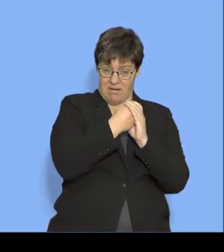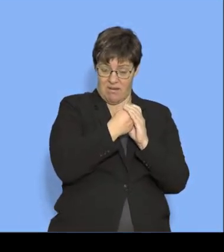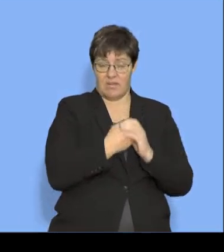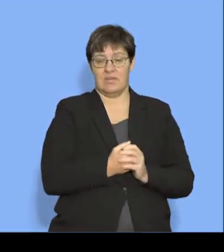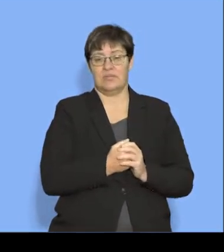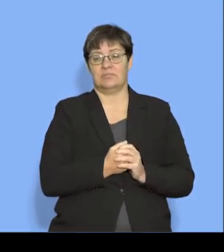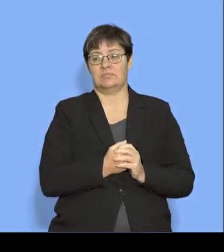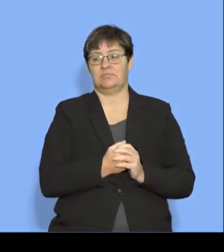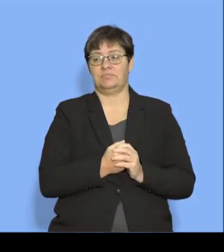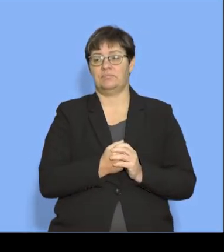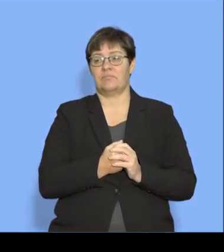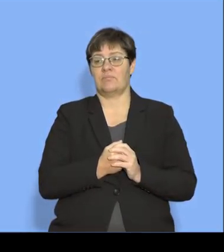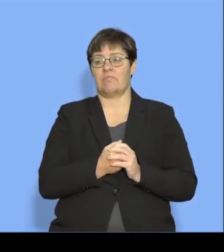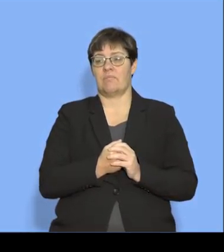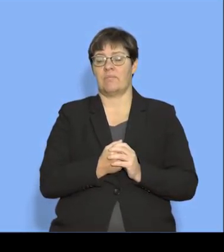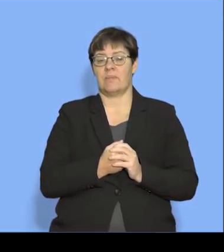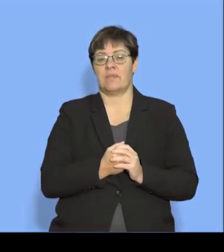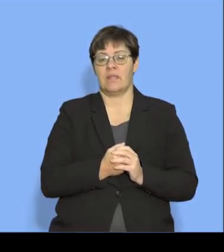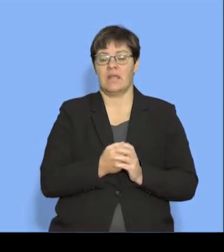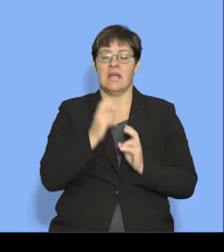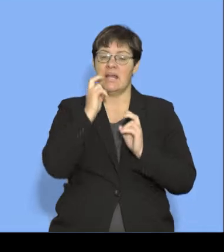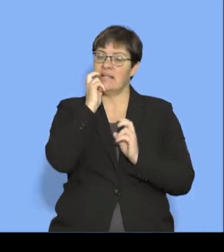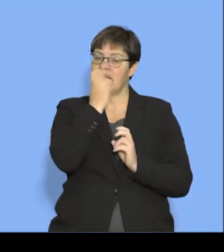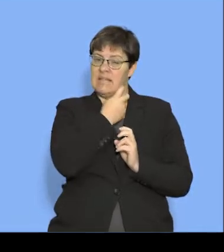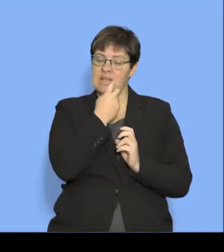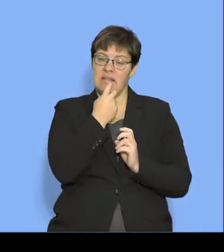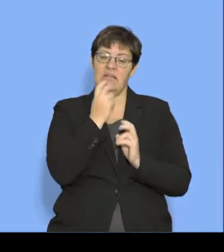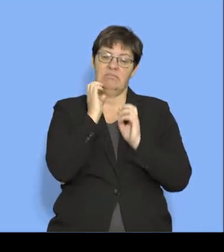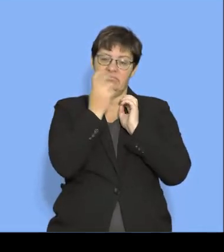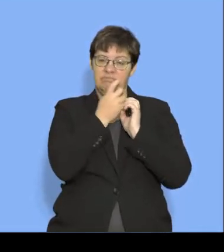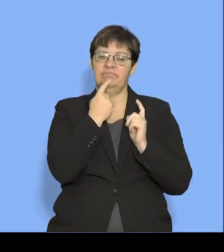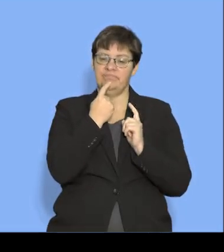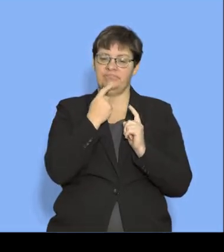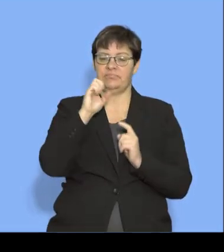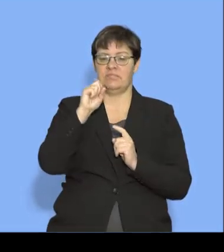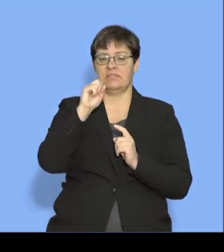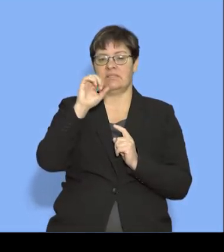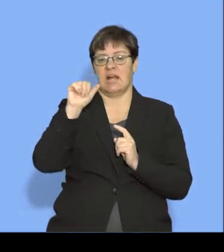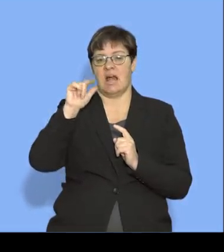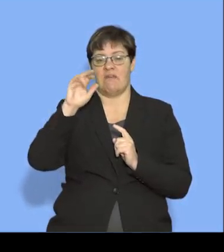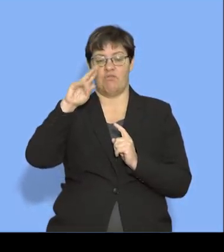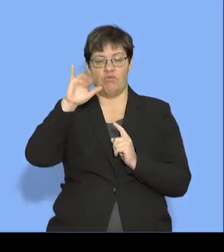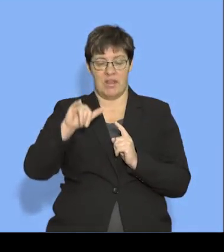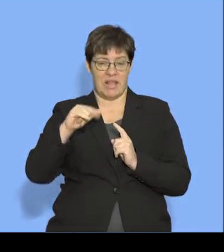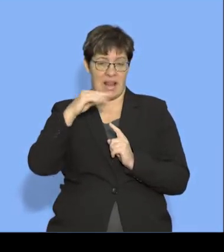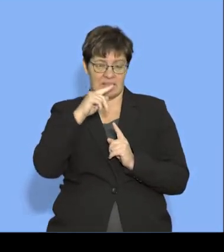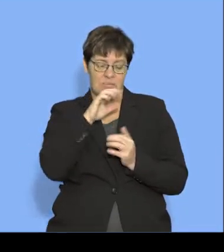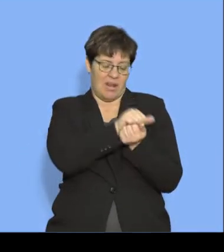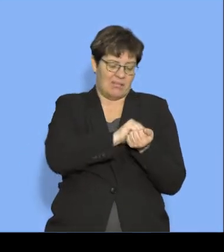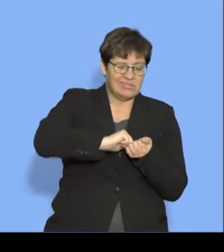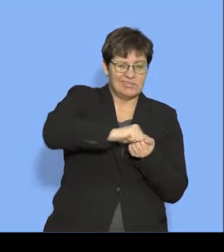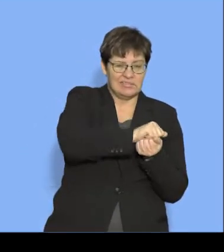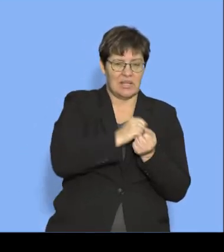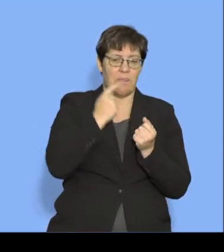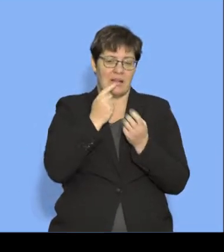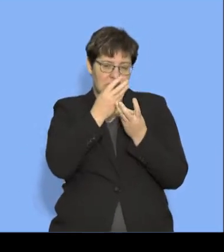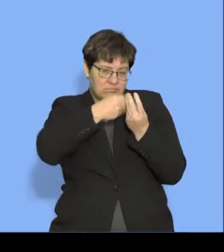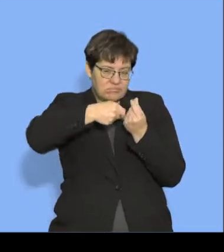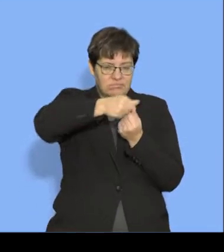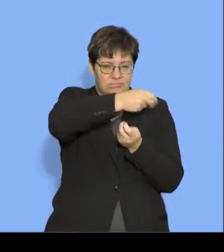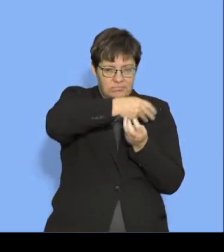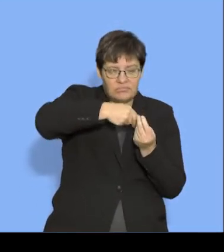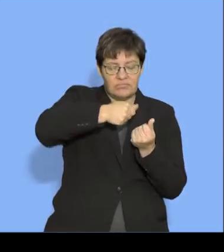is ingested. We have got teeth in there, and we've got salivary glands that all assist in the mechanical process